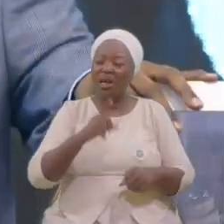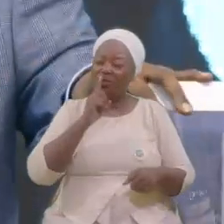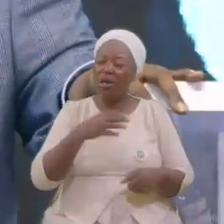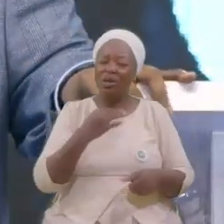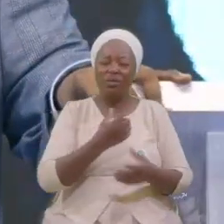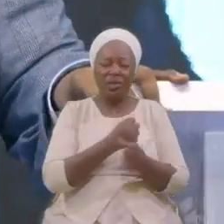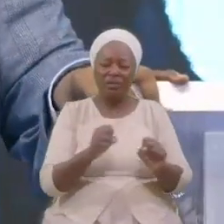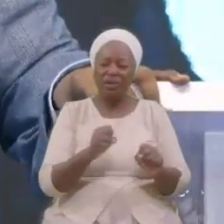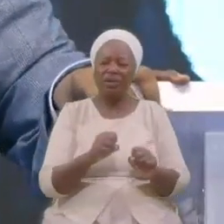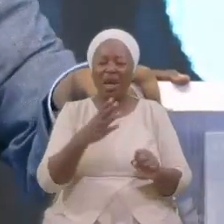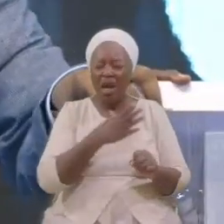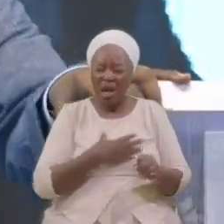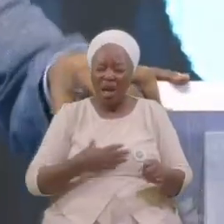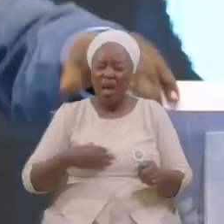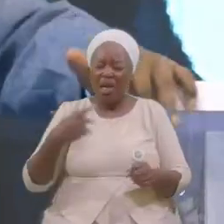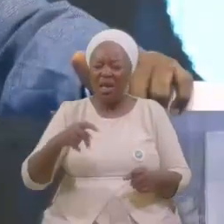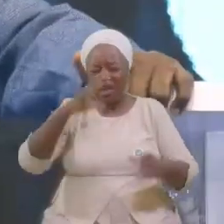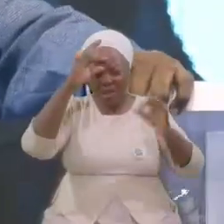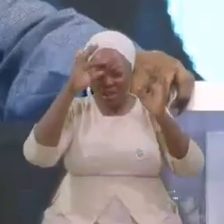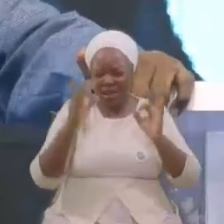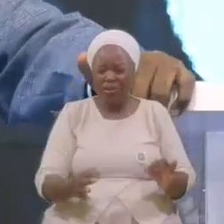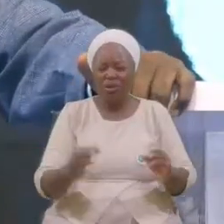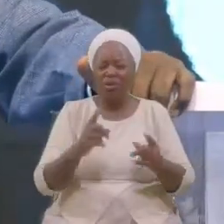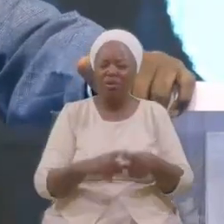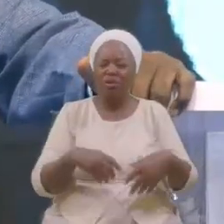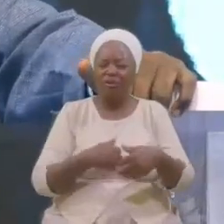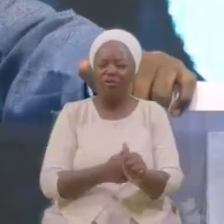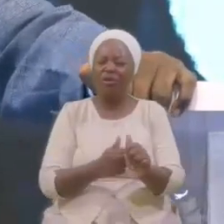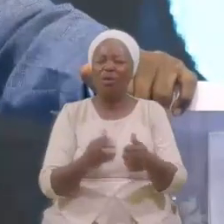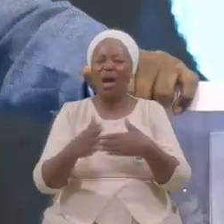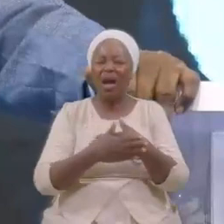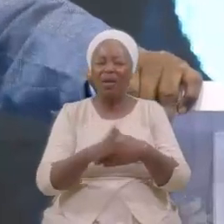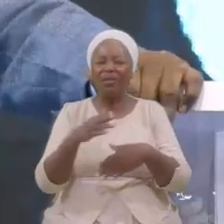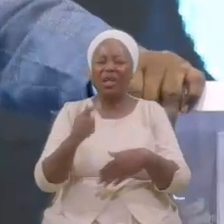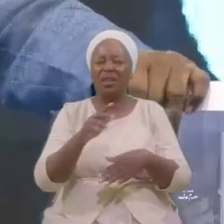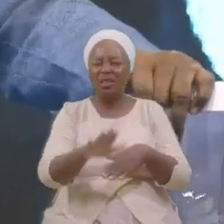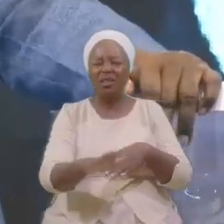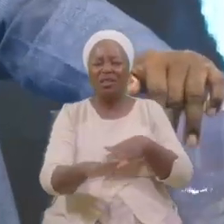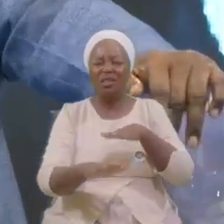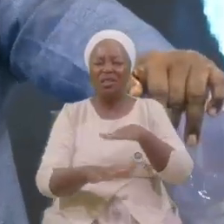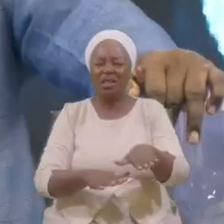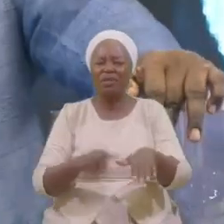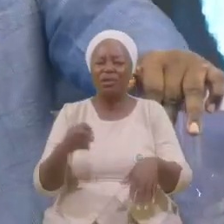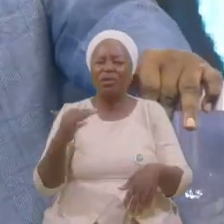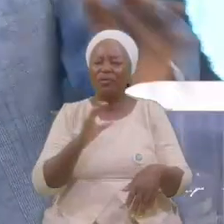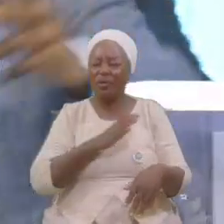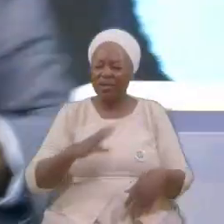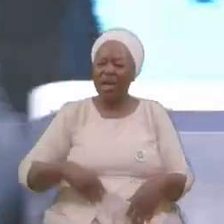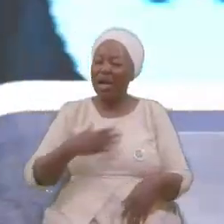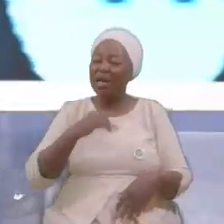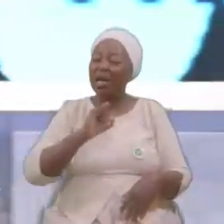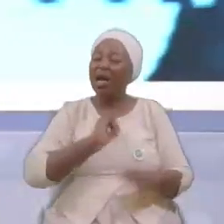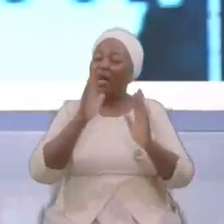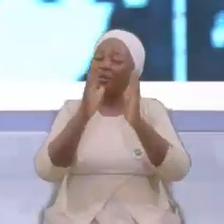and the determination to follow after the steps of Christ. And I pray as